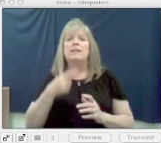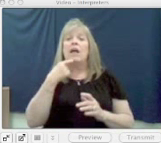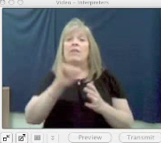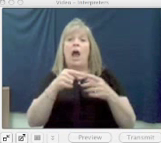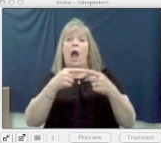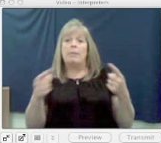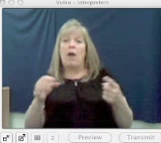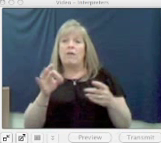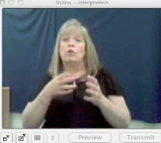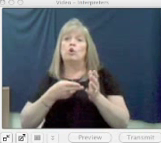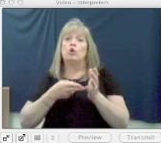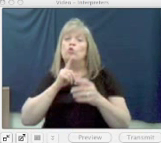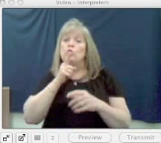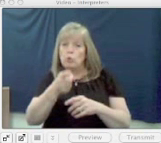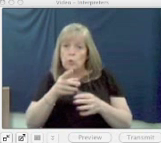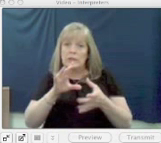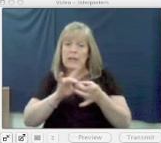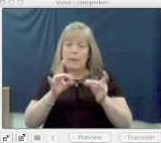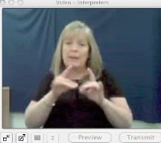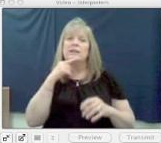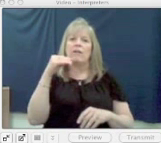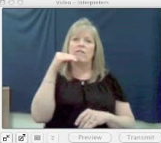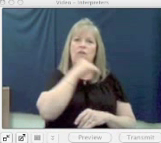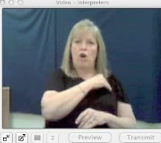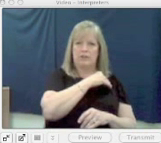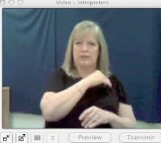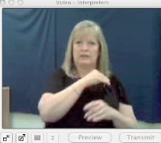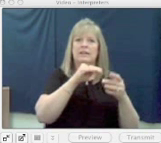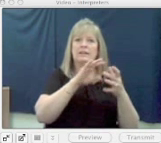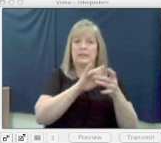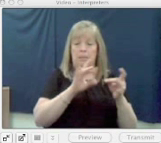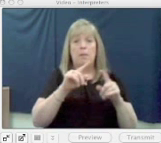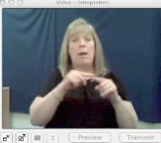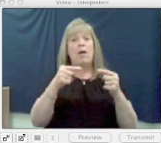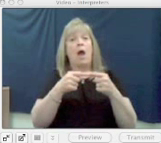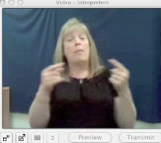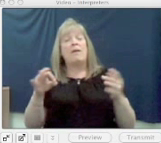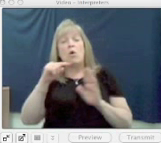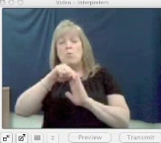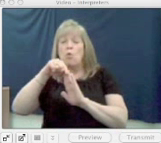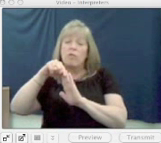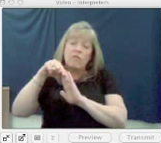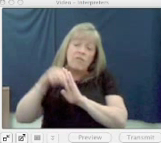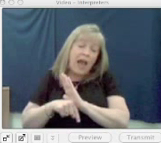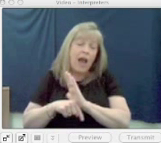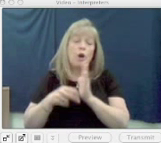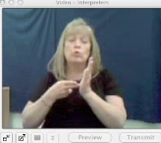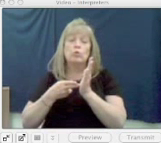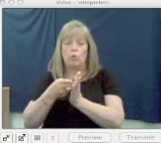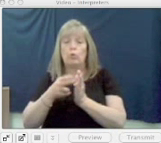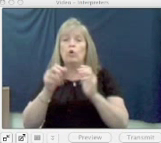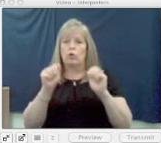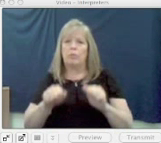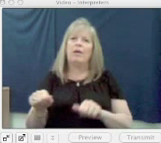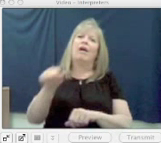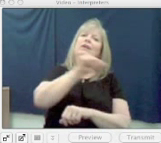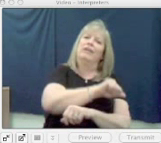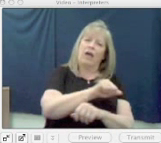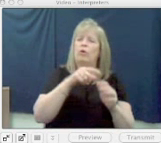statement, but the opposite of a profound truth can be another profound truth.